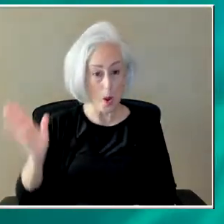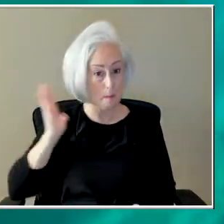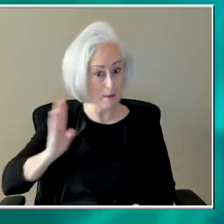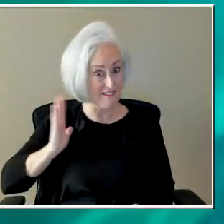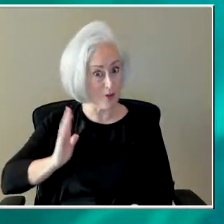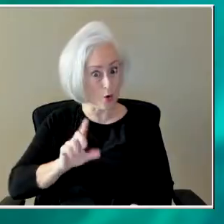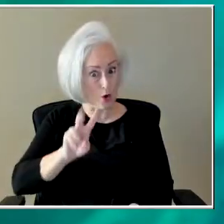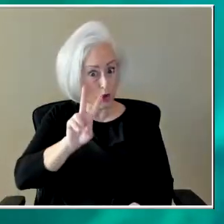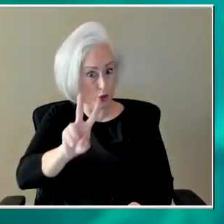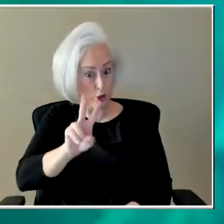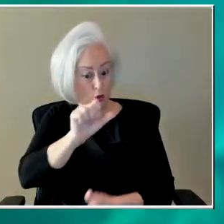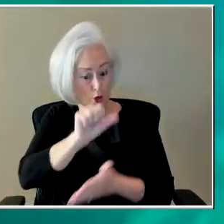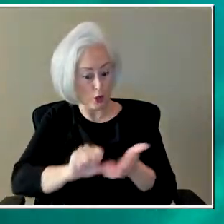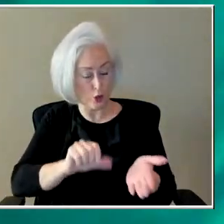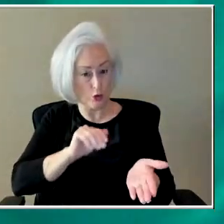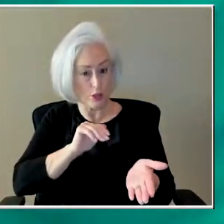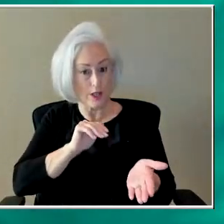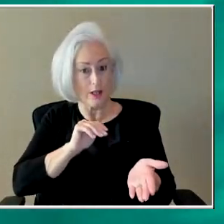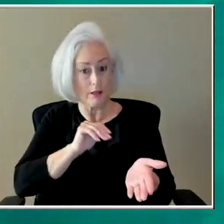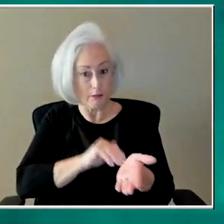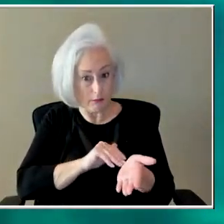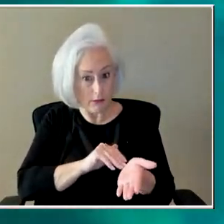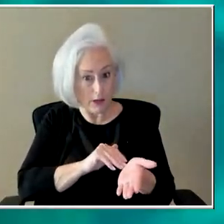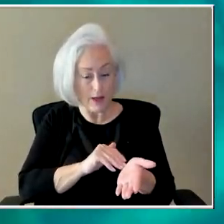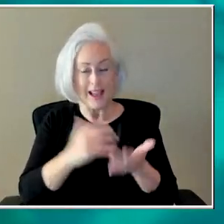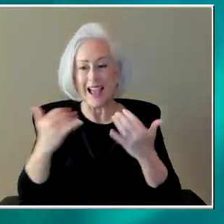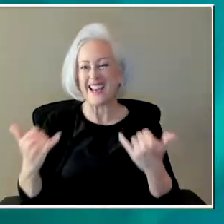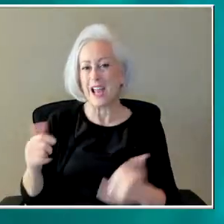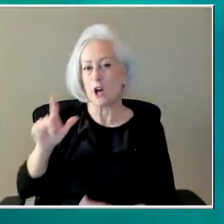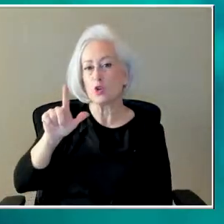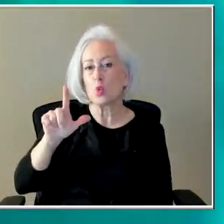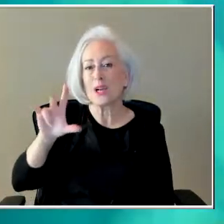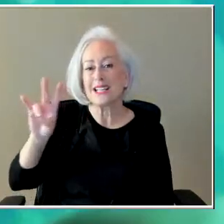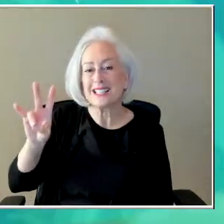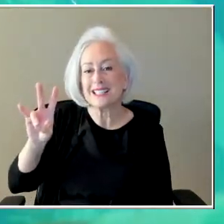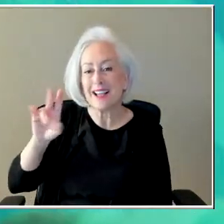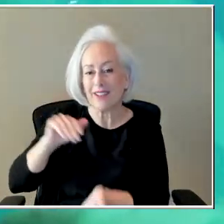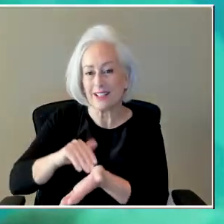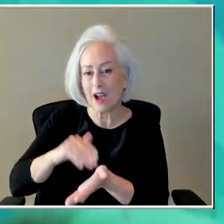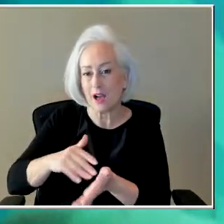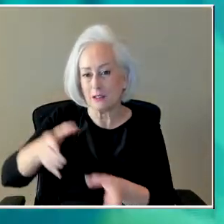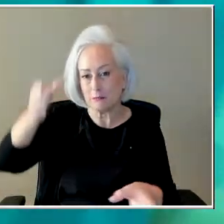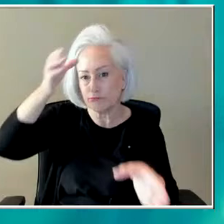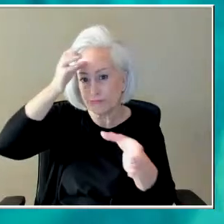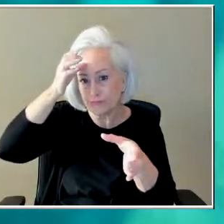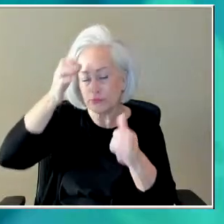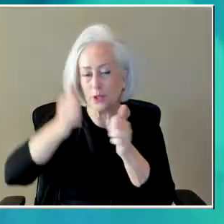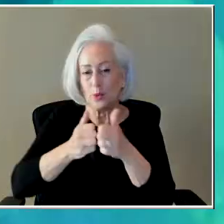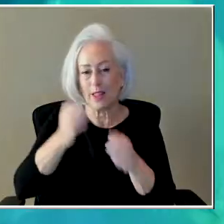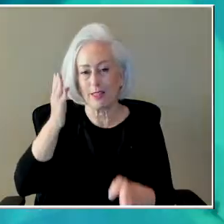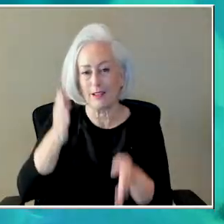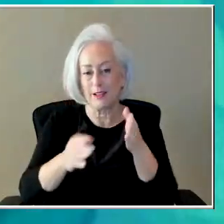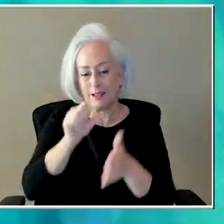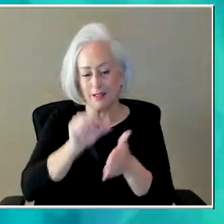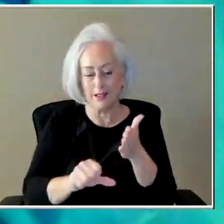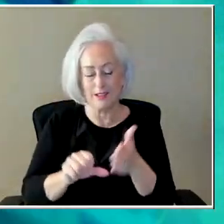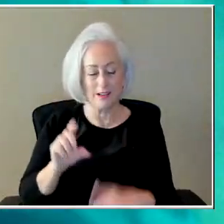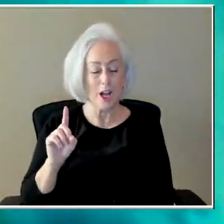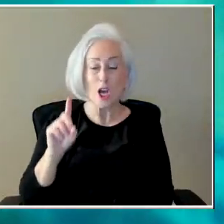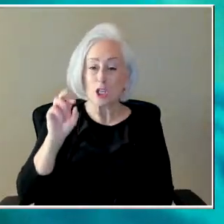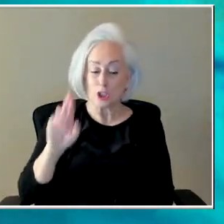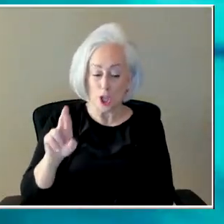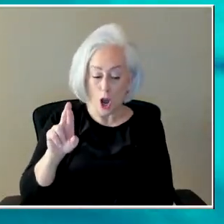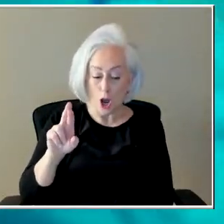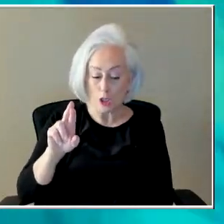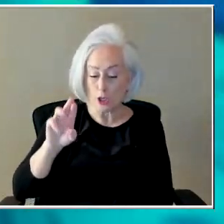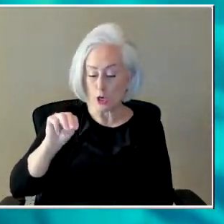and counting. Today, we use robotics in several specialties, but Dr. Mirza's specialty, urology, was the trailblazer.